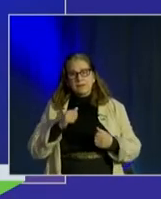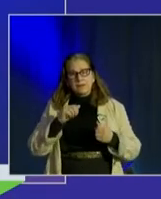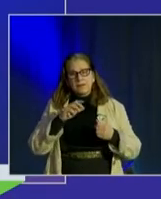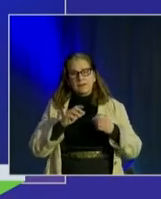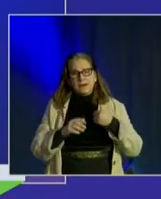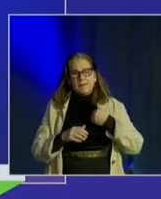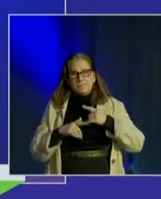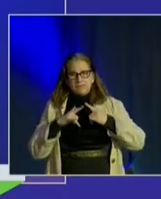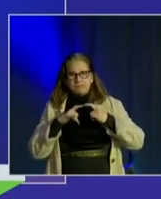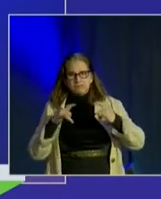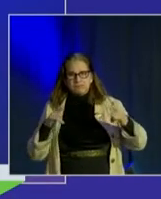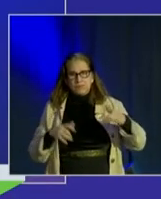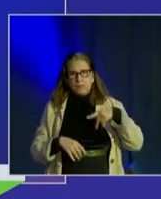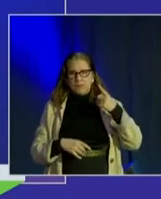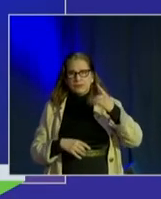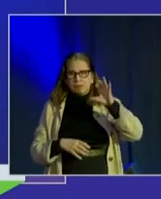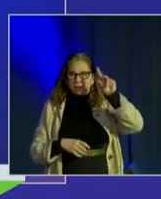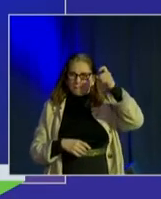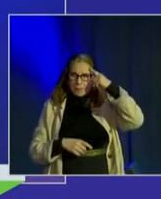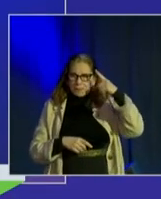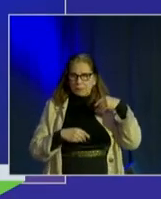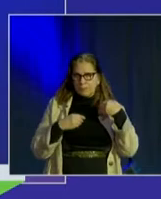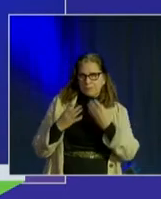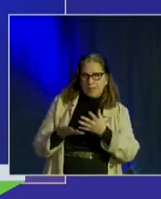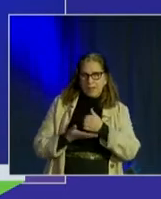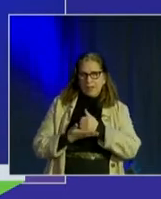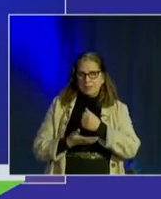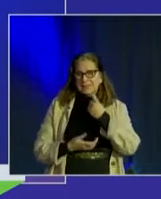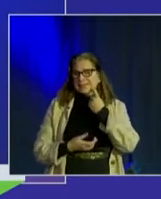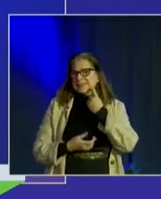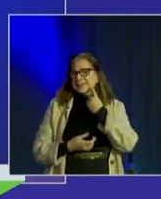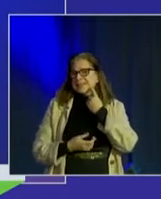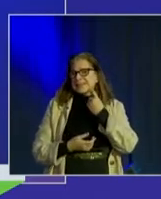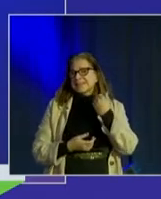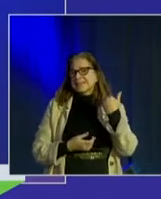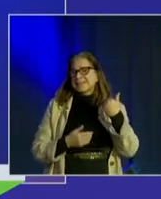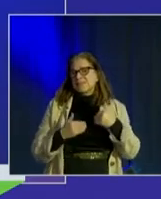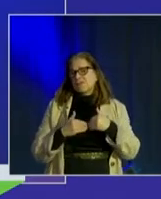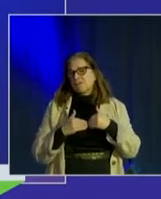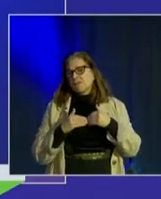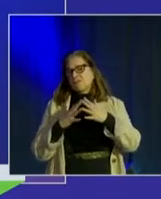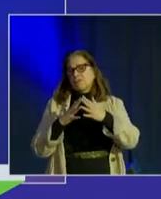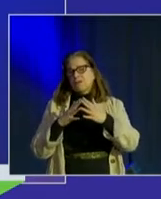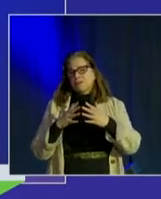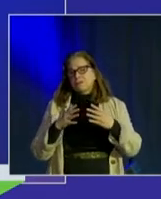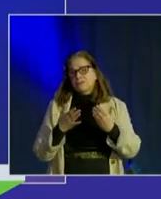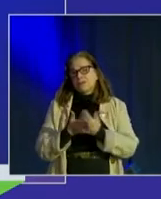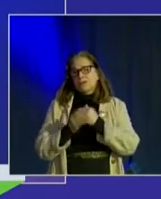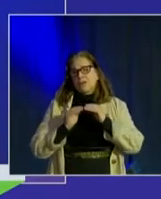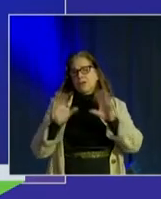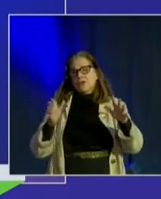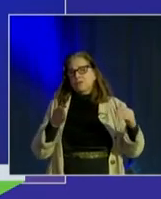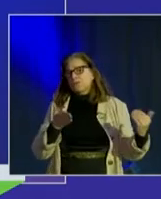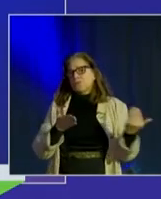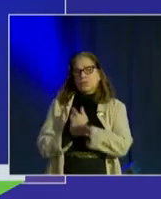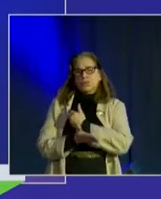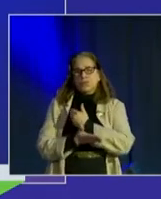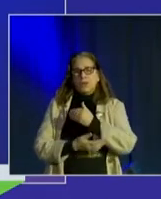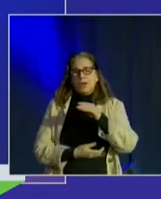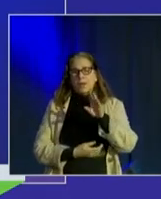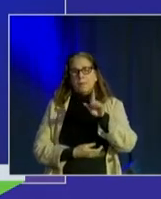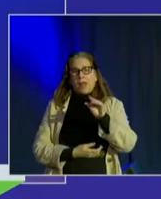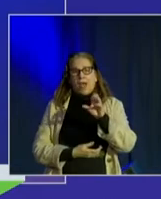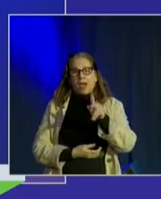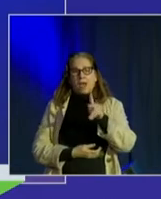this week, we launched a program called Block by Block that will be led by the